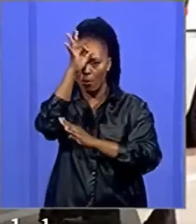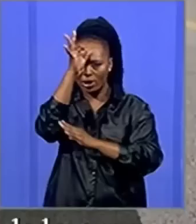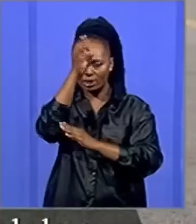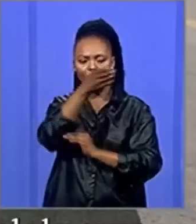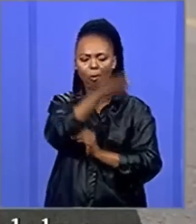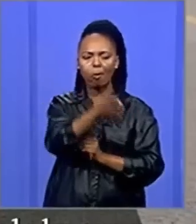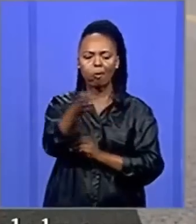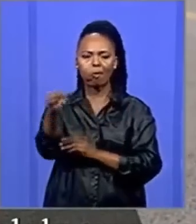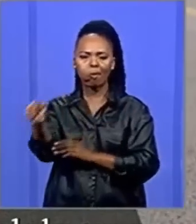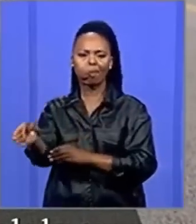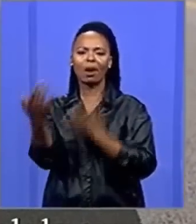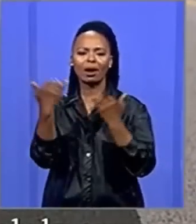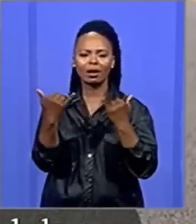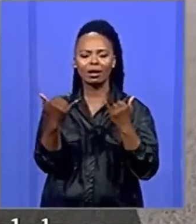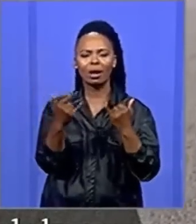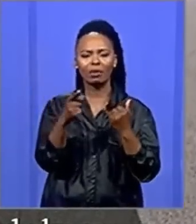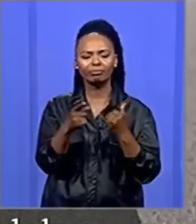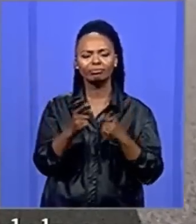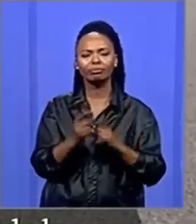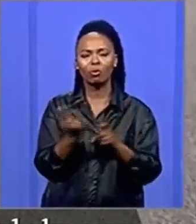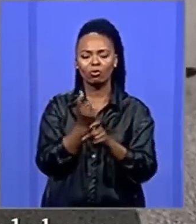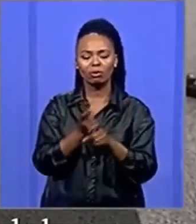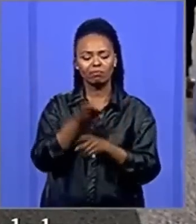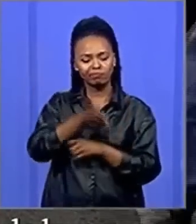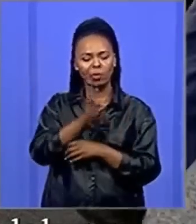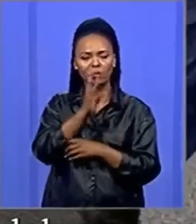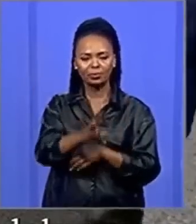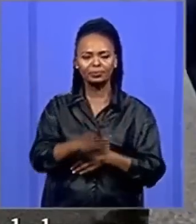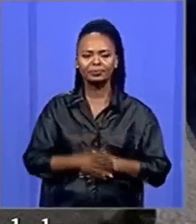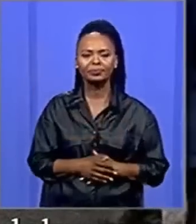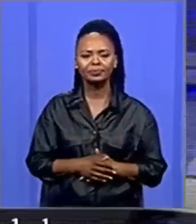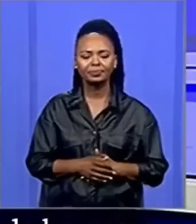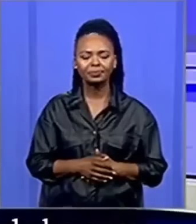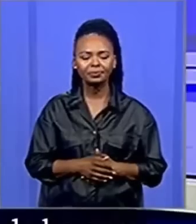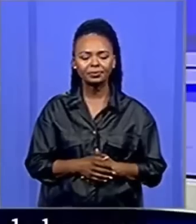thiba tsela. Ke Katlagong University tsa SABC Polokwane.